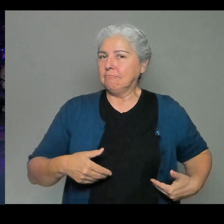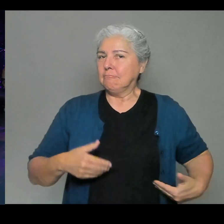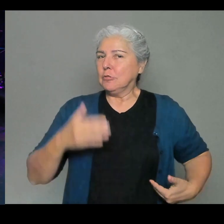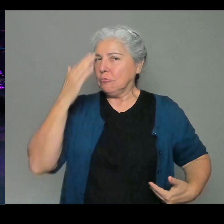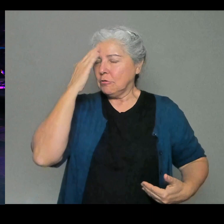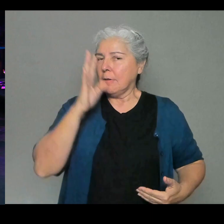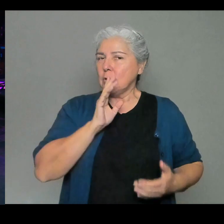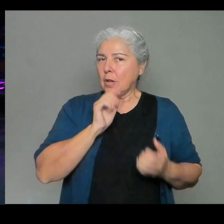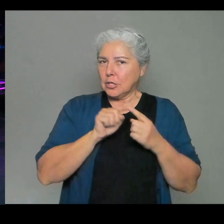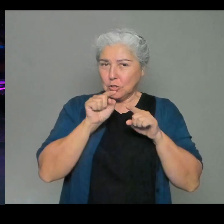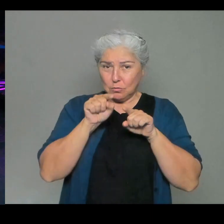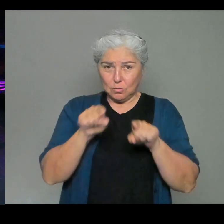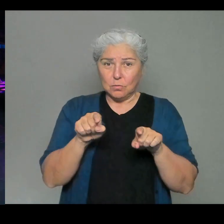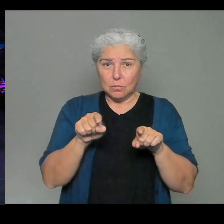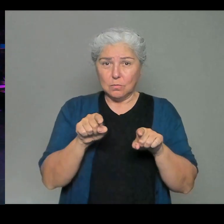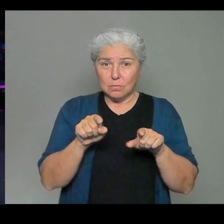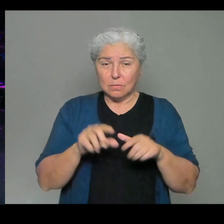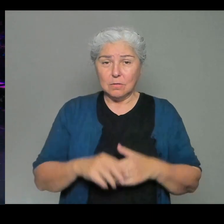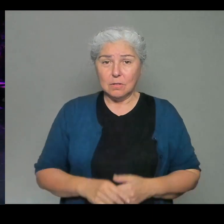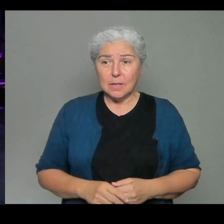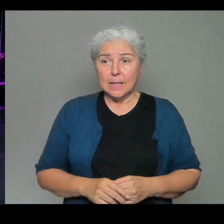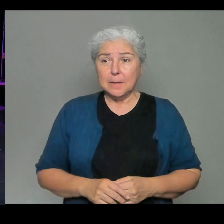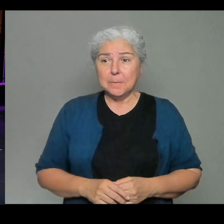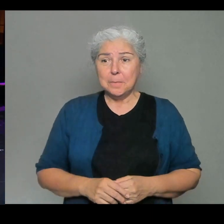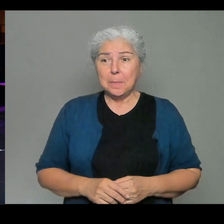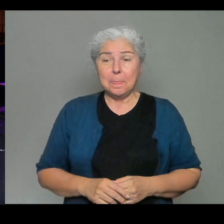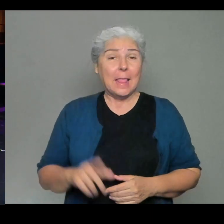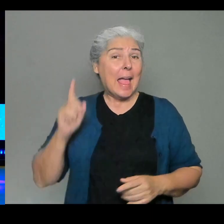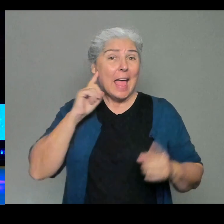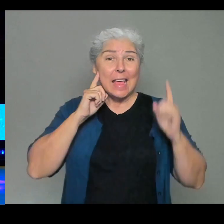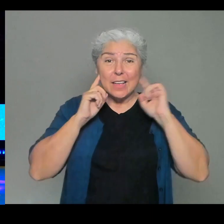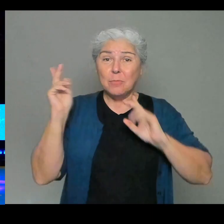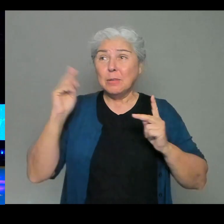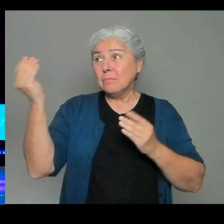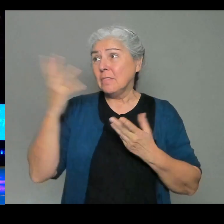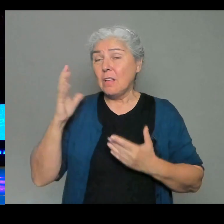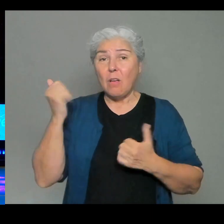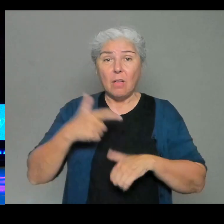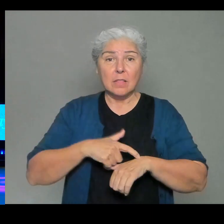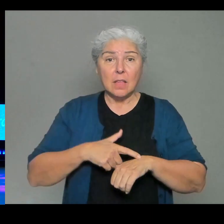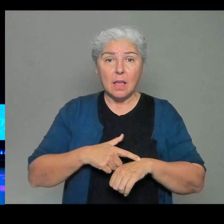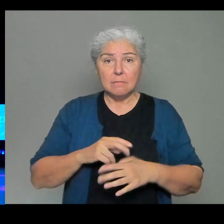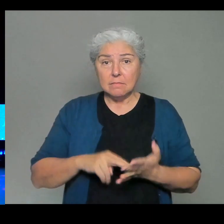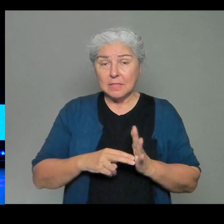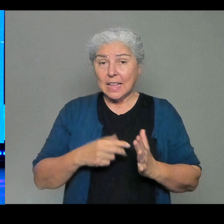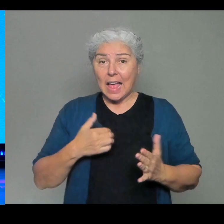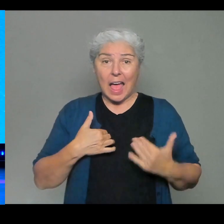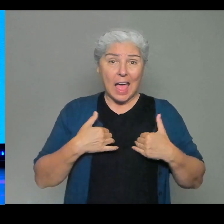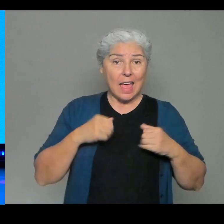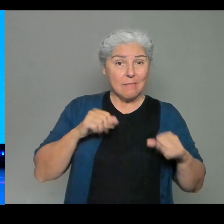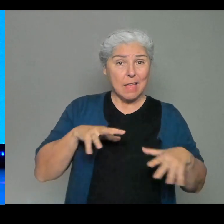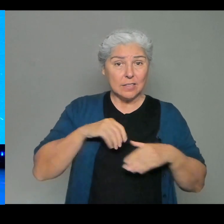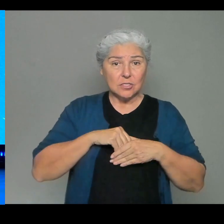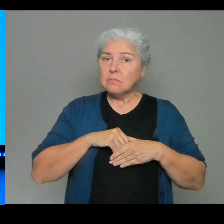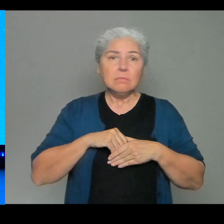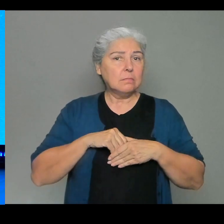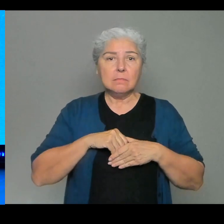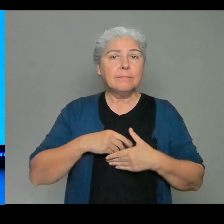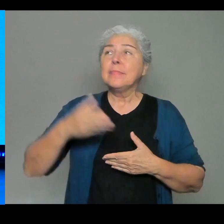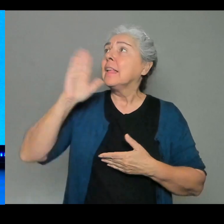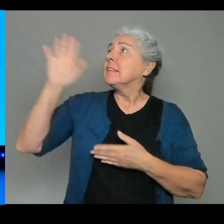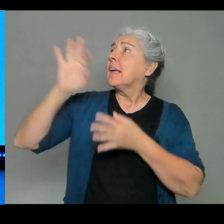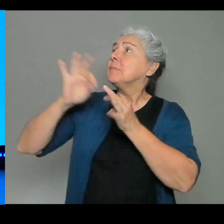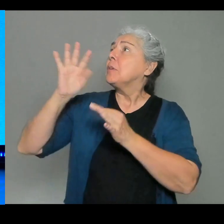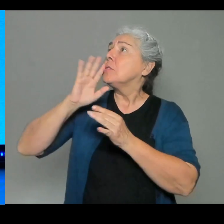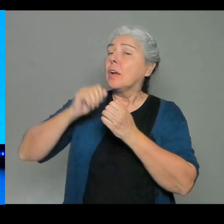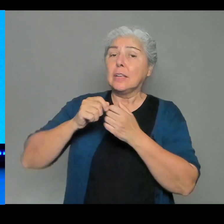And you know that I'm talking directly to you. I hear it all the time. It's not that I have some magic, because I